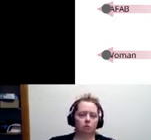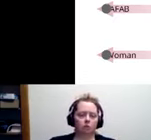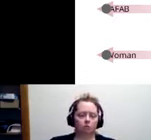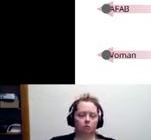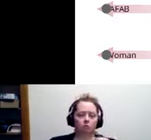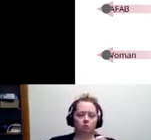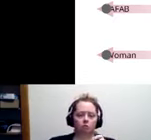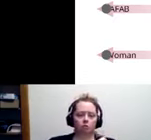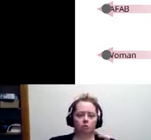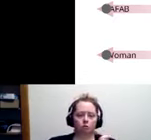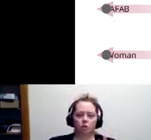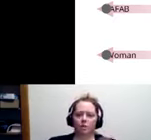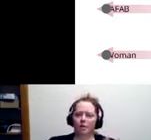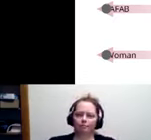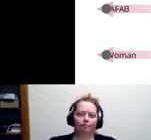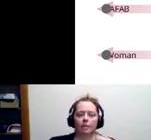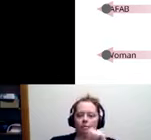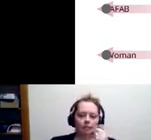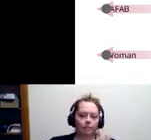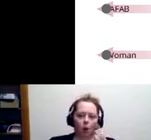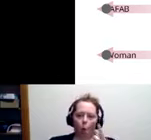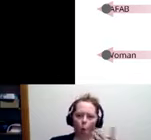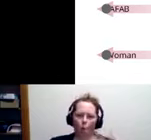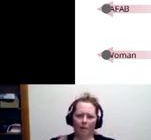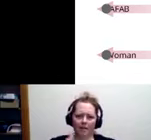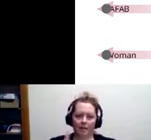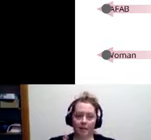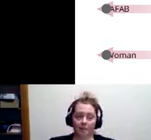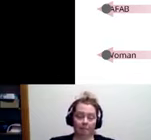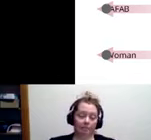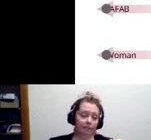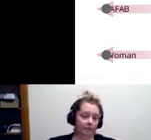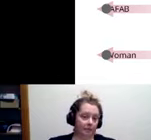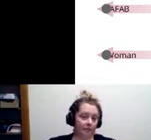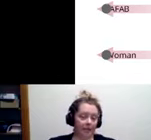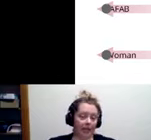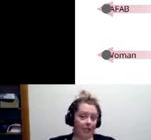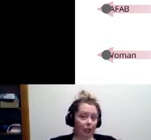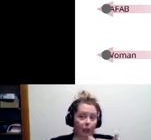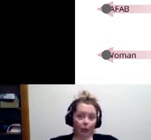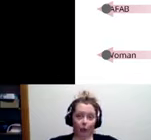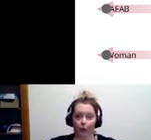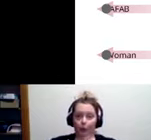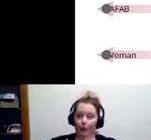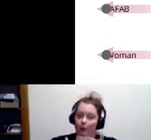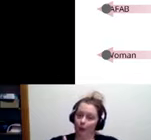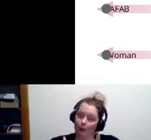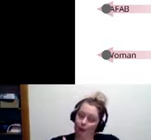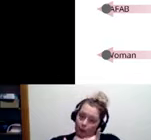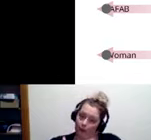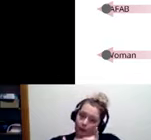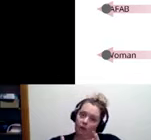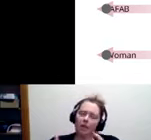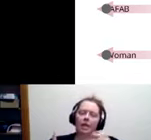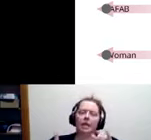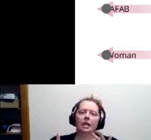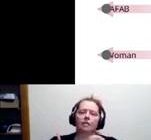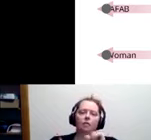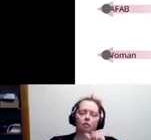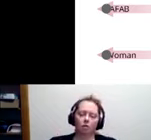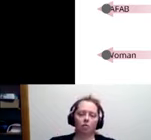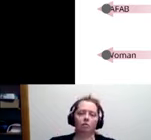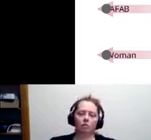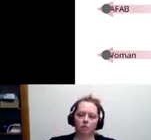what cisgender was. And I had to explain, well, that's you. Those who are outside of our transgender and